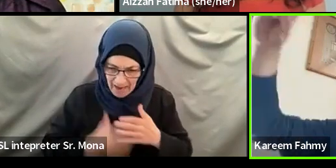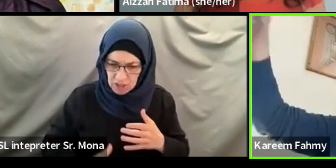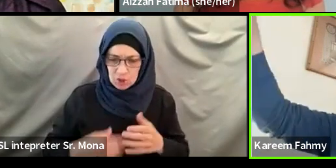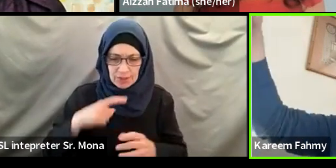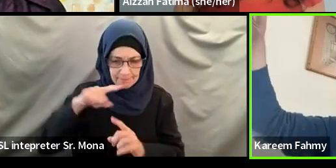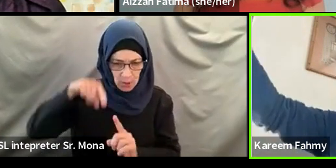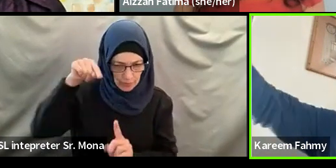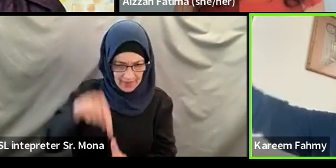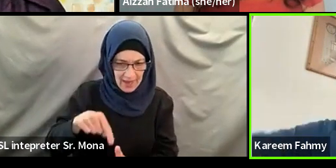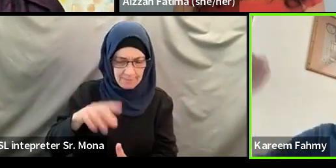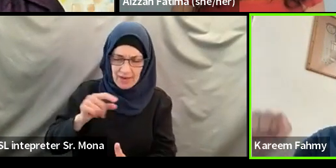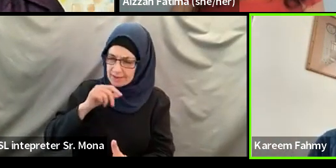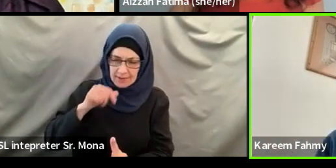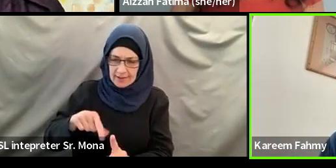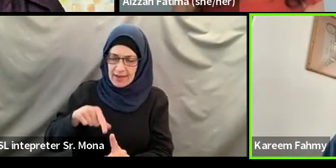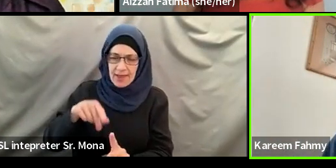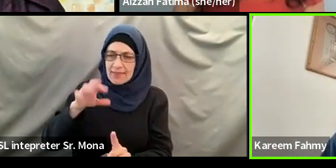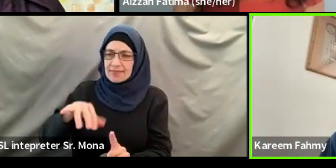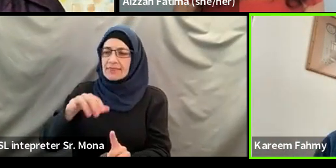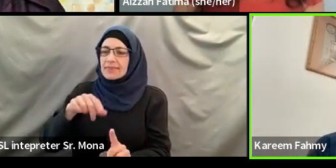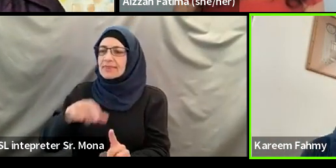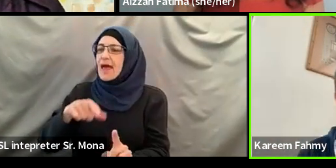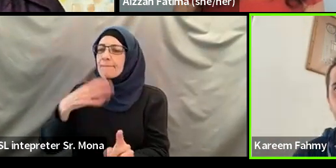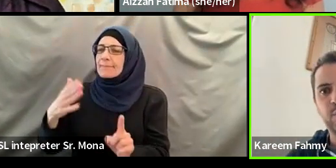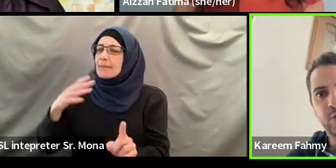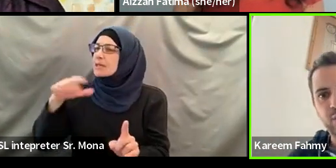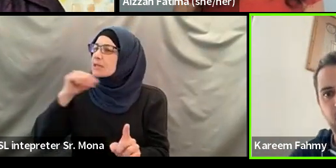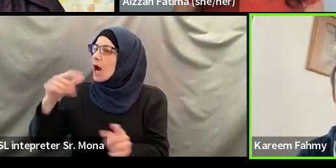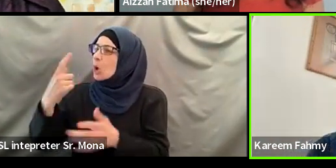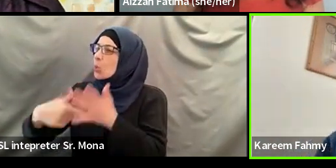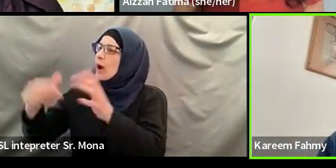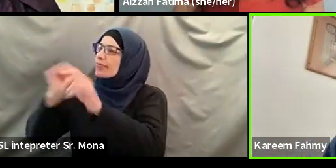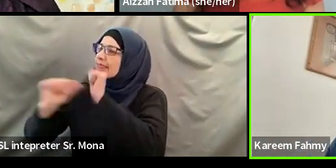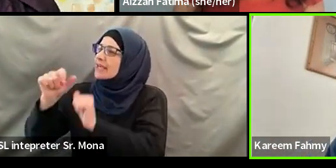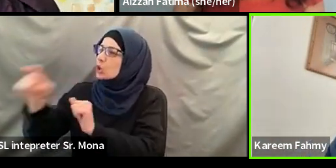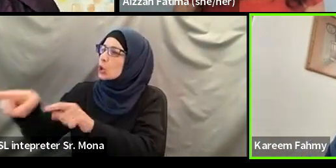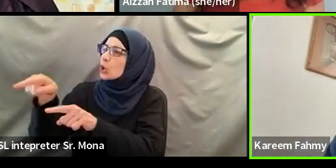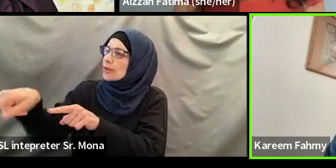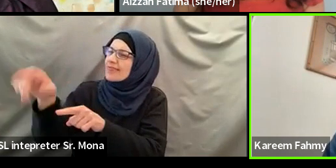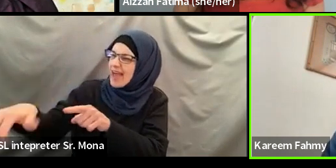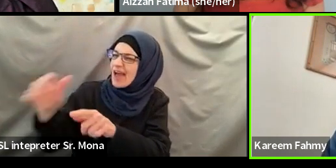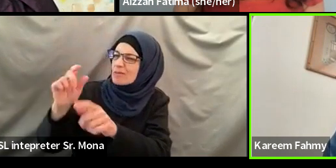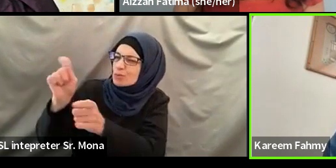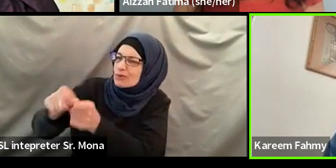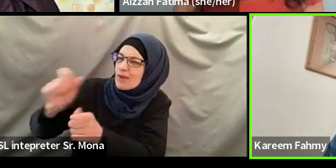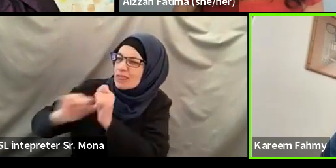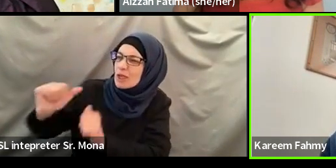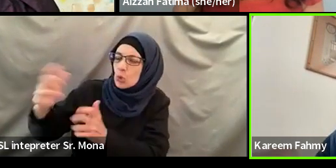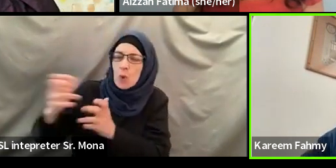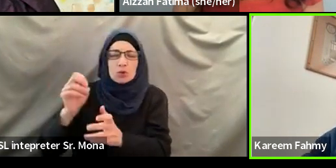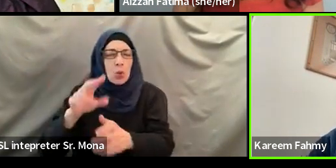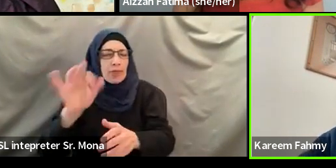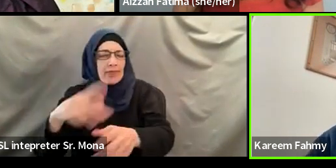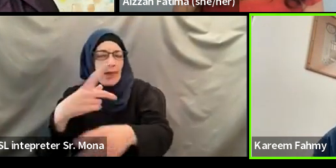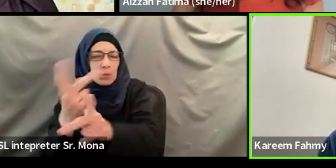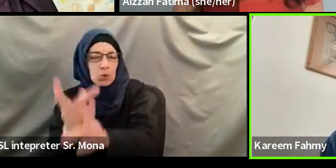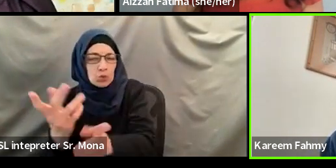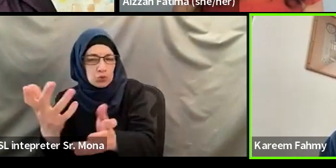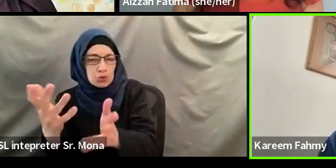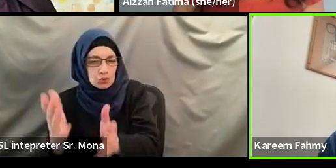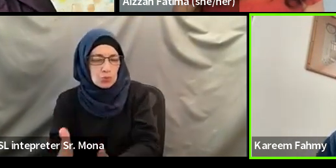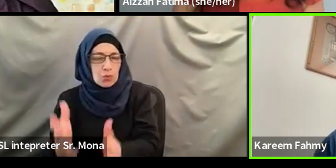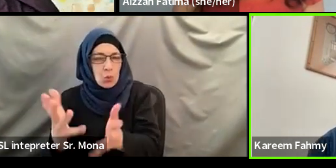the thing that, you know, Theater X over here wants, or, you know, this producer want, you know, but I could be like, oh, but you know what, have you heard